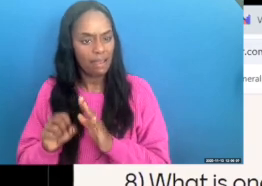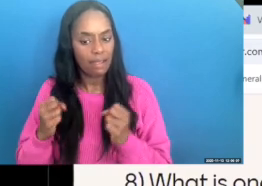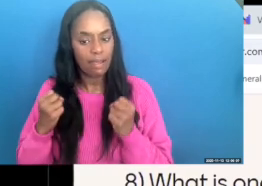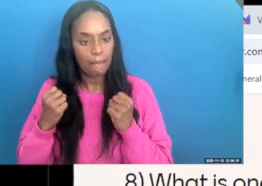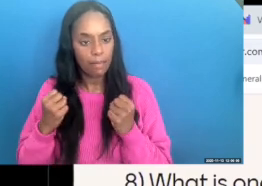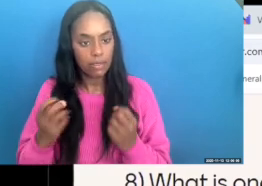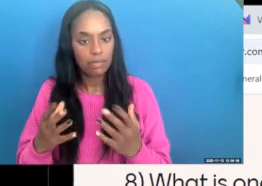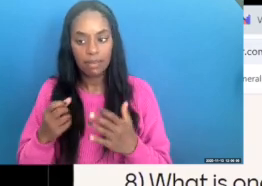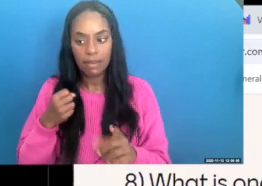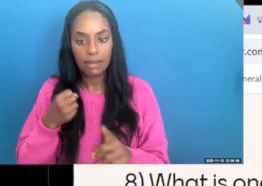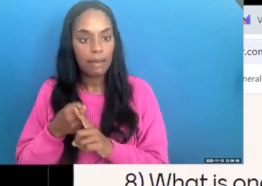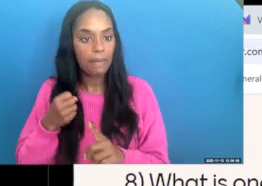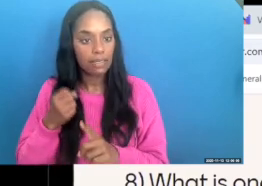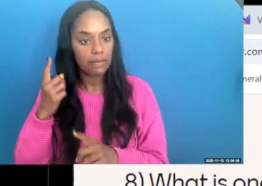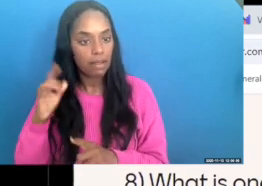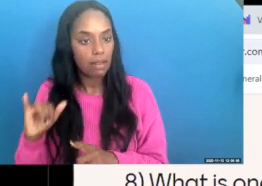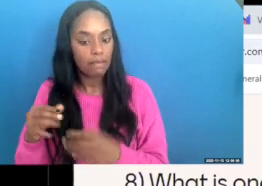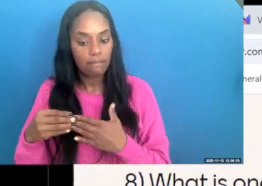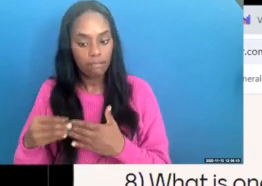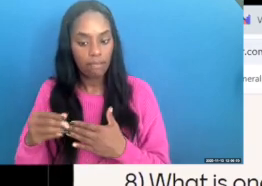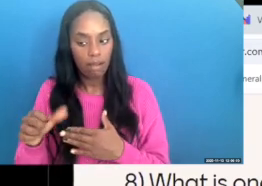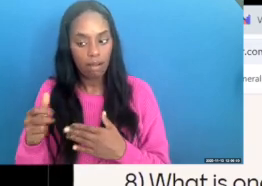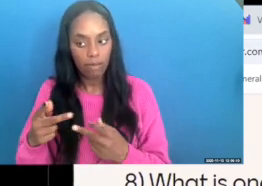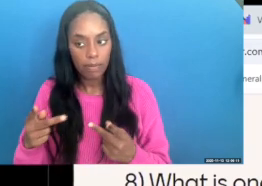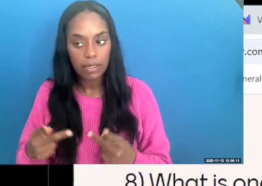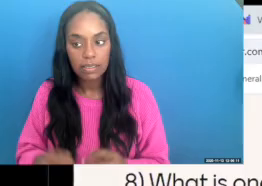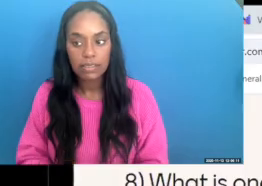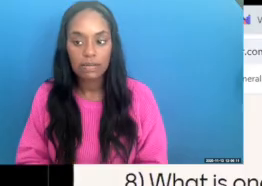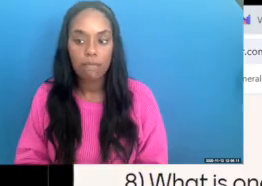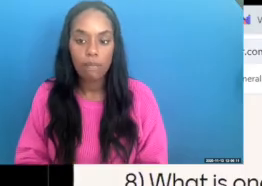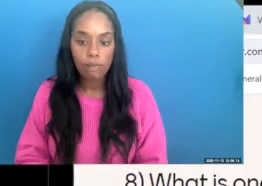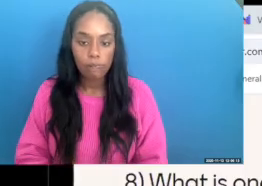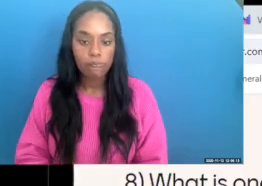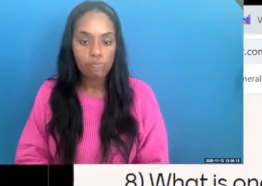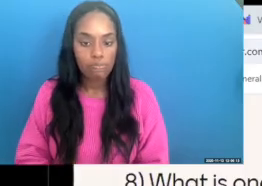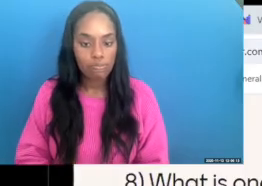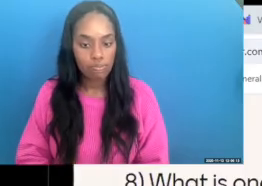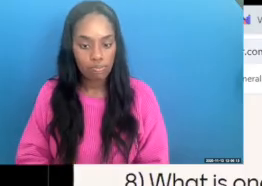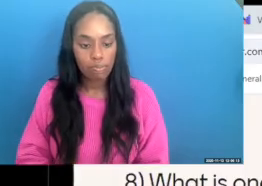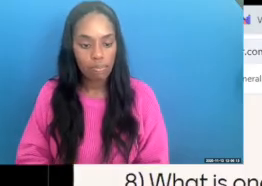states. So our successful incentive models that you all are developing can